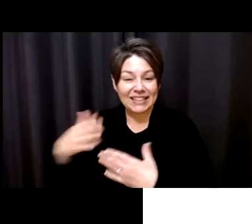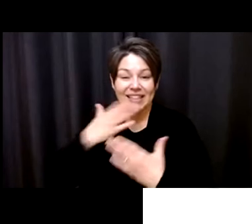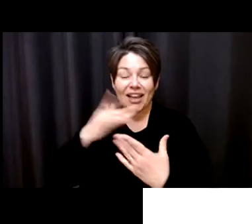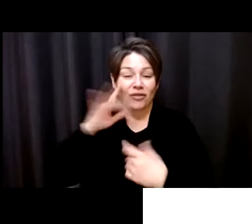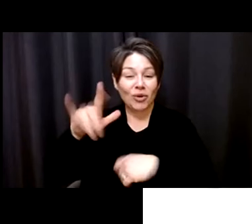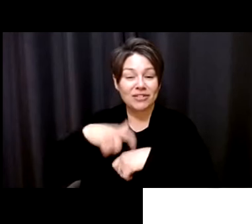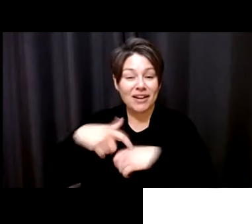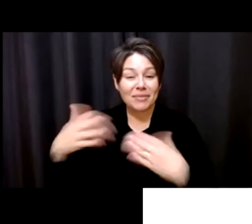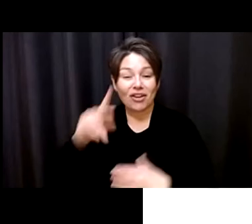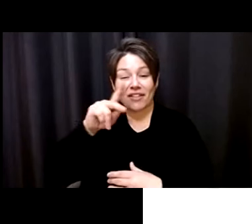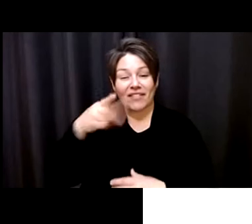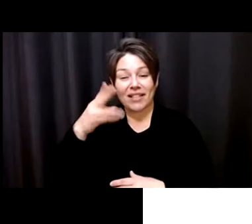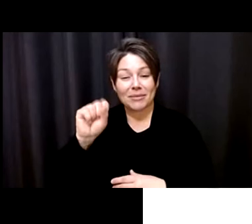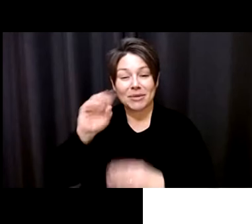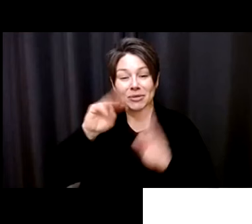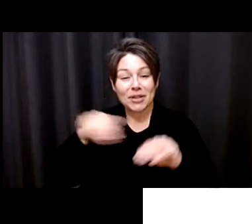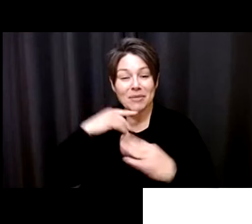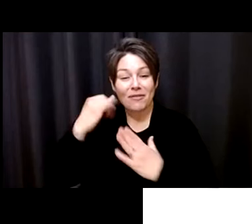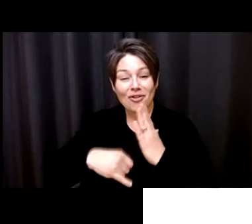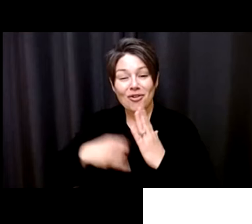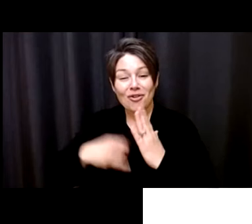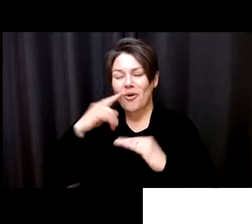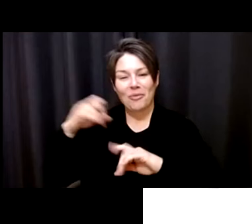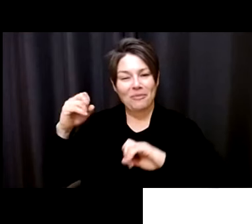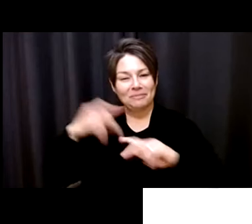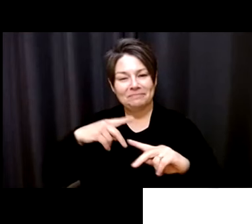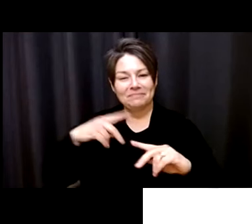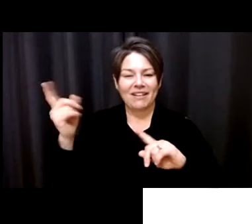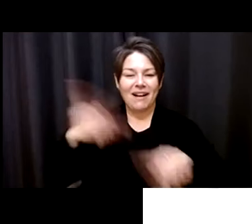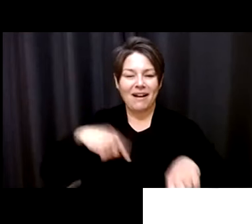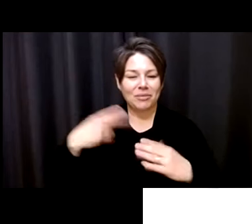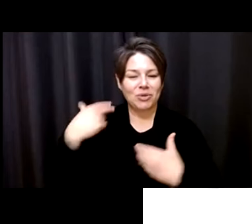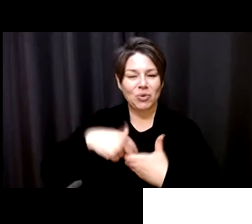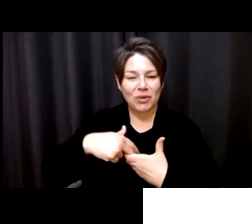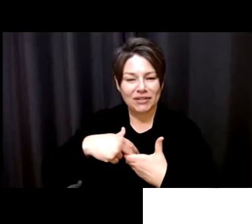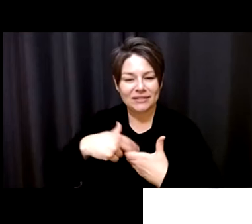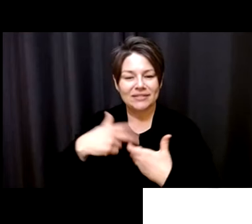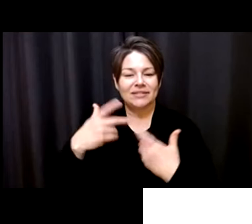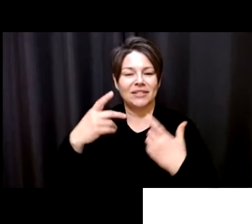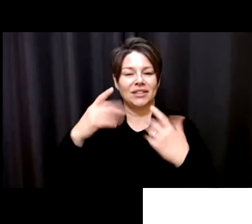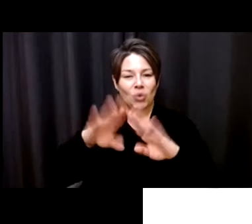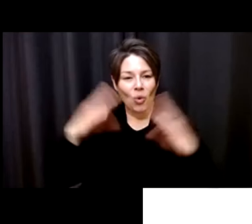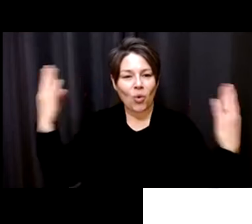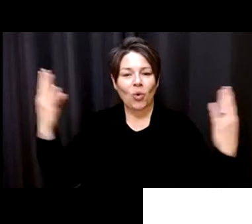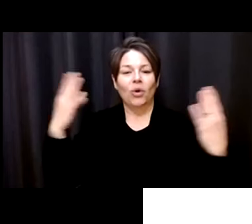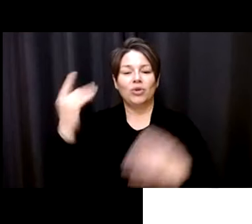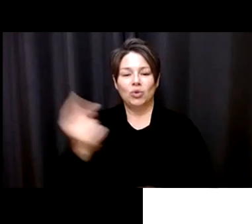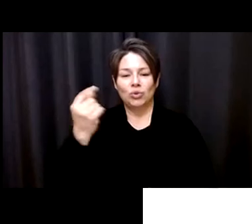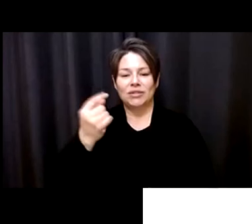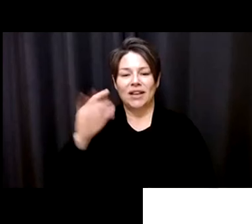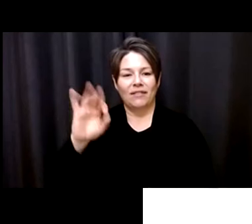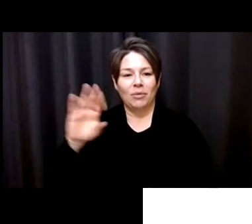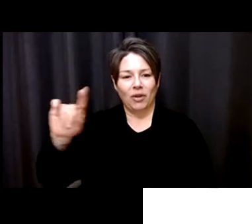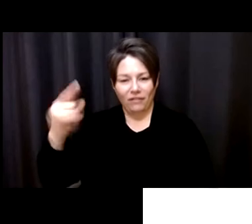with the Phillips Museum of Art. We hope you'll be able to come and join us as we open our doors on Tuesday, February